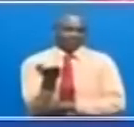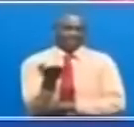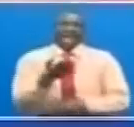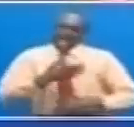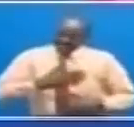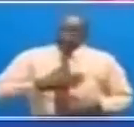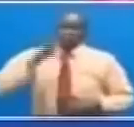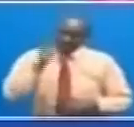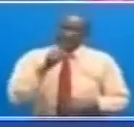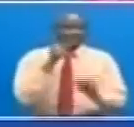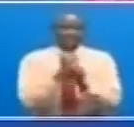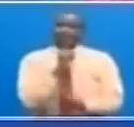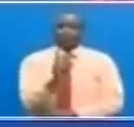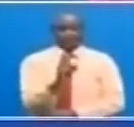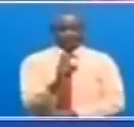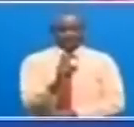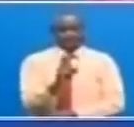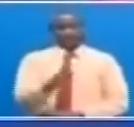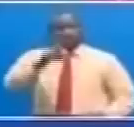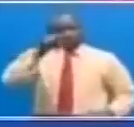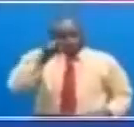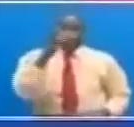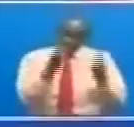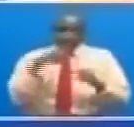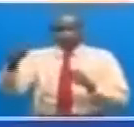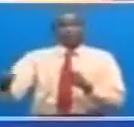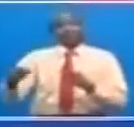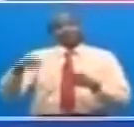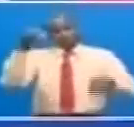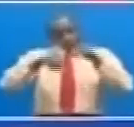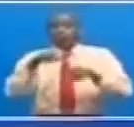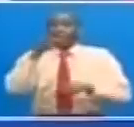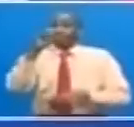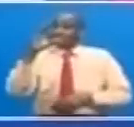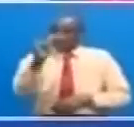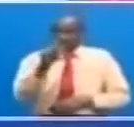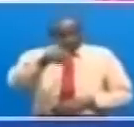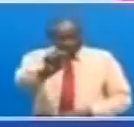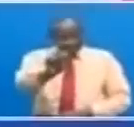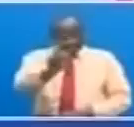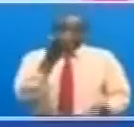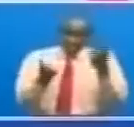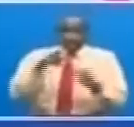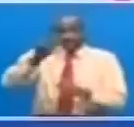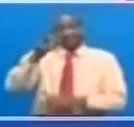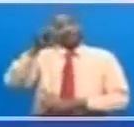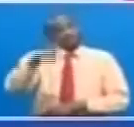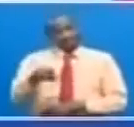Sisi lazima tuhakikishe, wewe kama umechaguliwa, kama wewe ni MCA, kama wewe ni